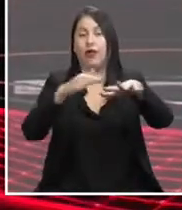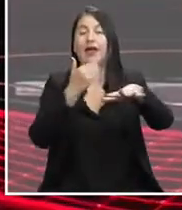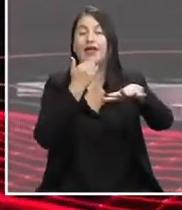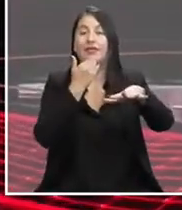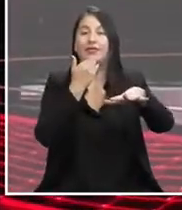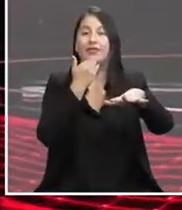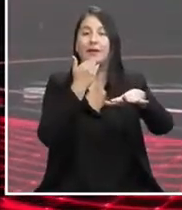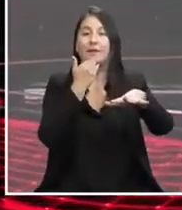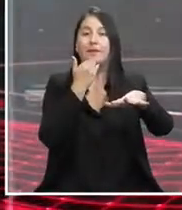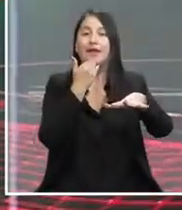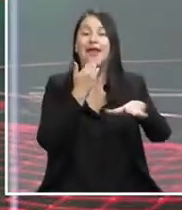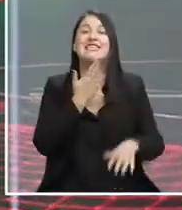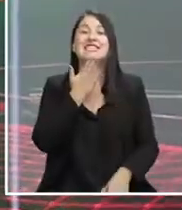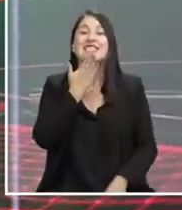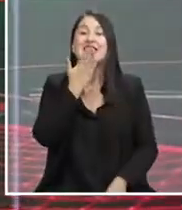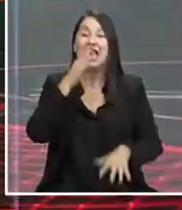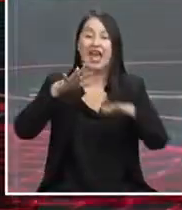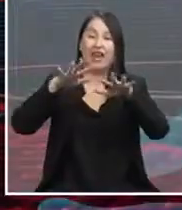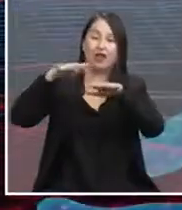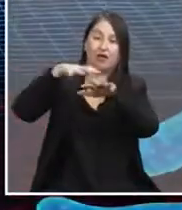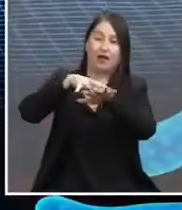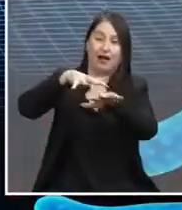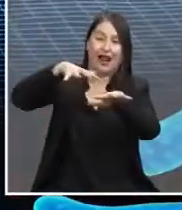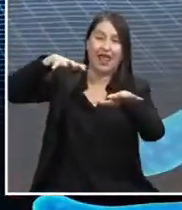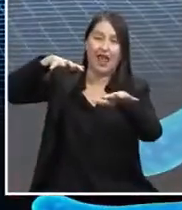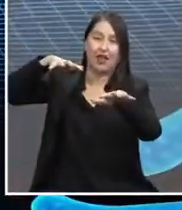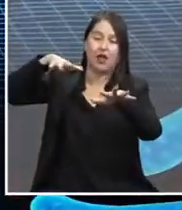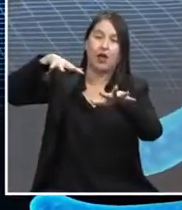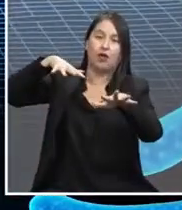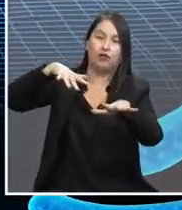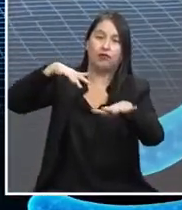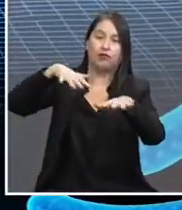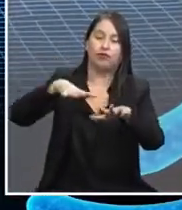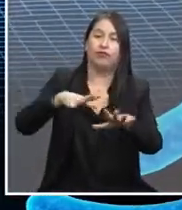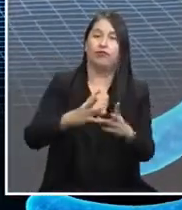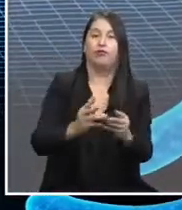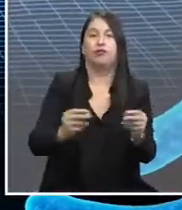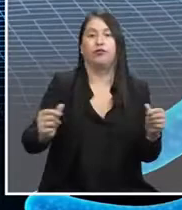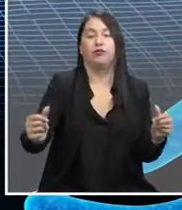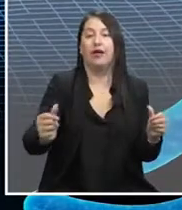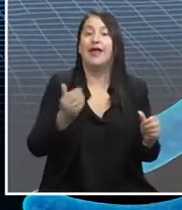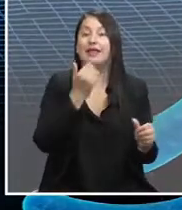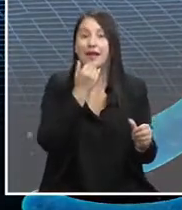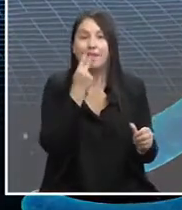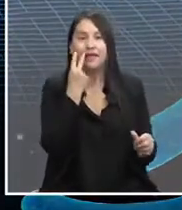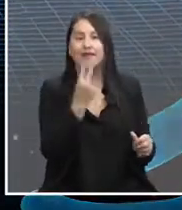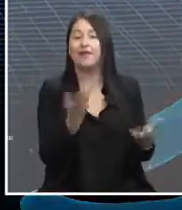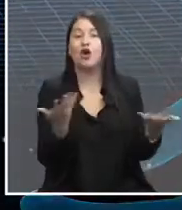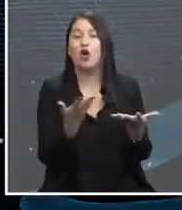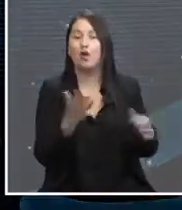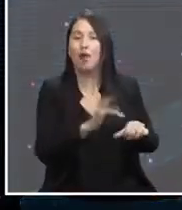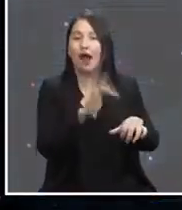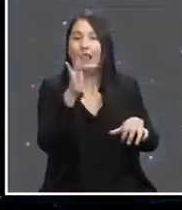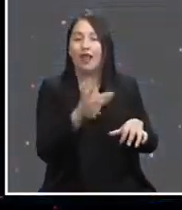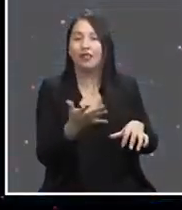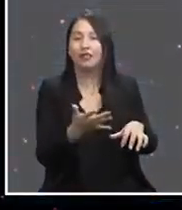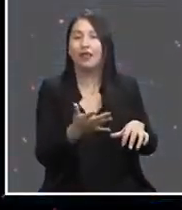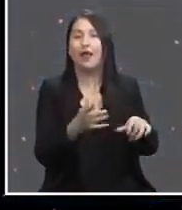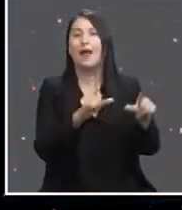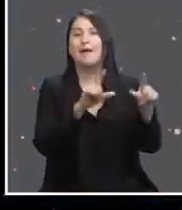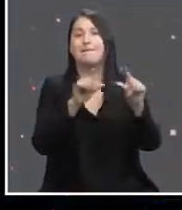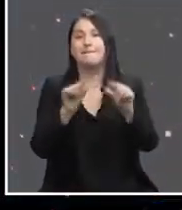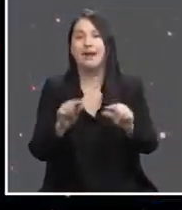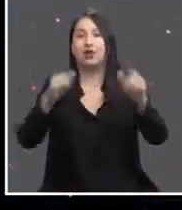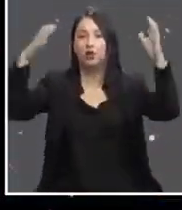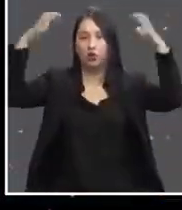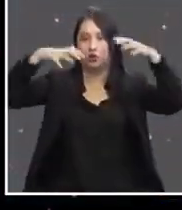amplified, as will flooding from heavy precipitation. So these are just a few examples. The second main finding from